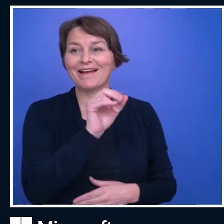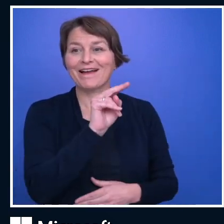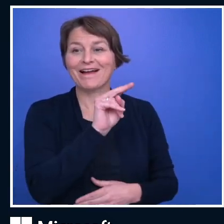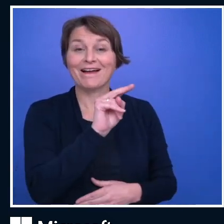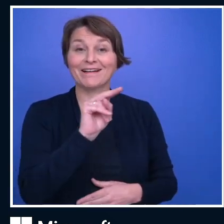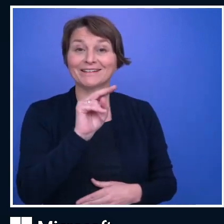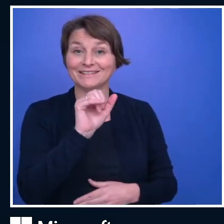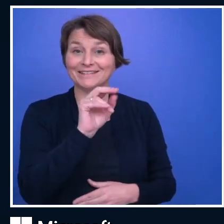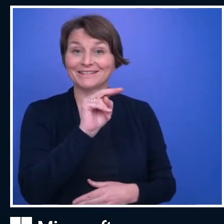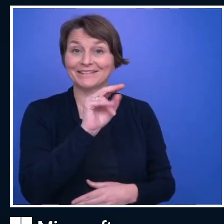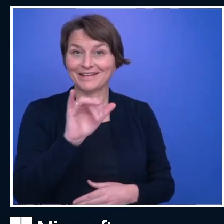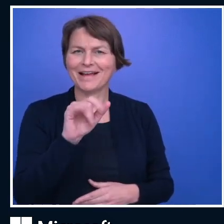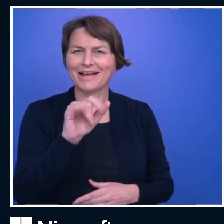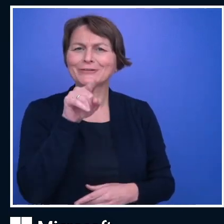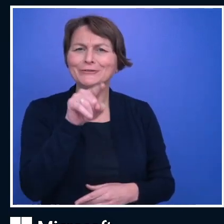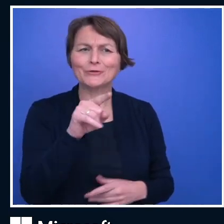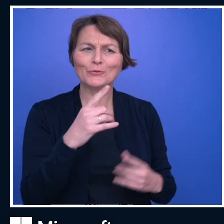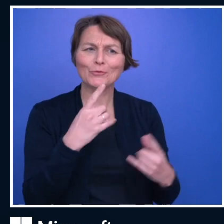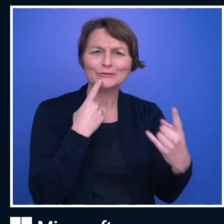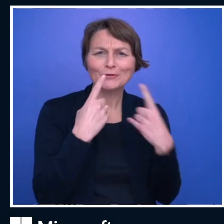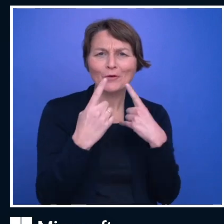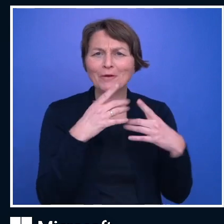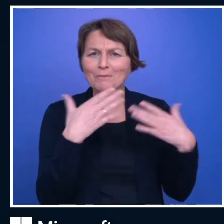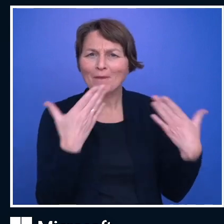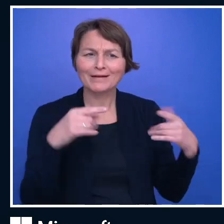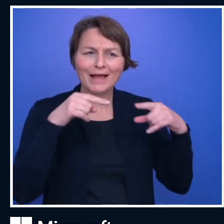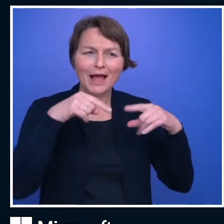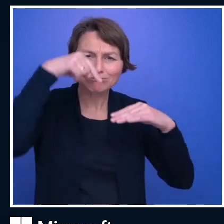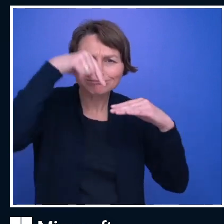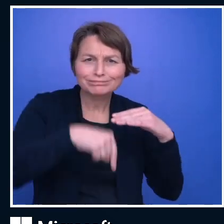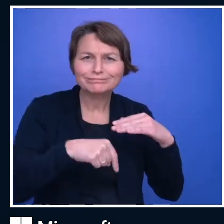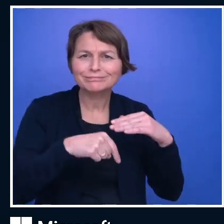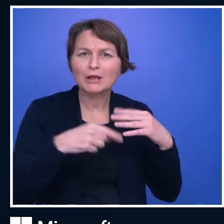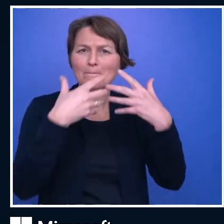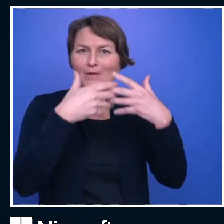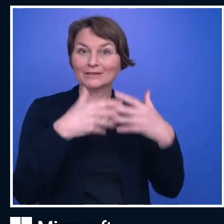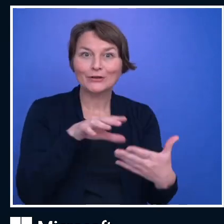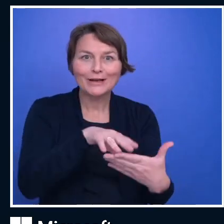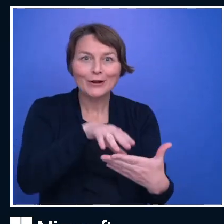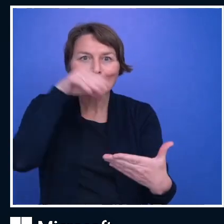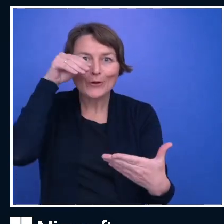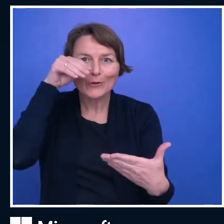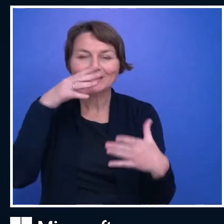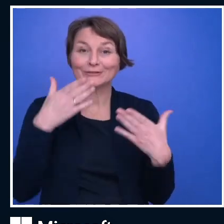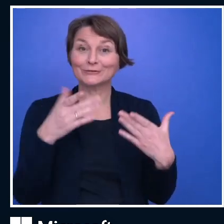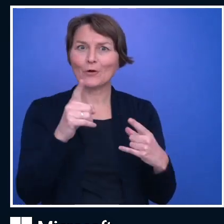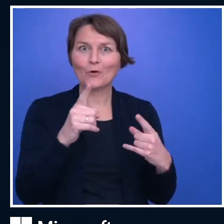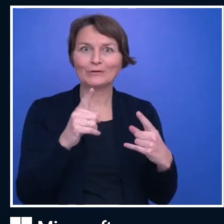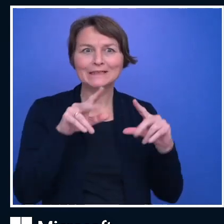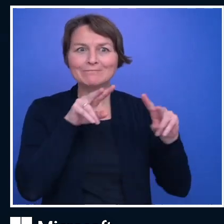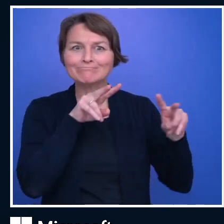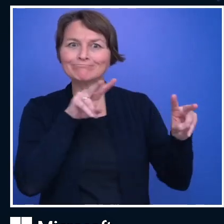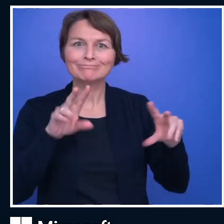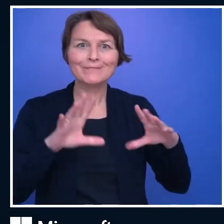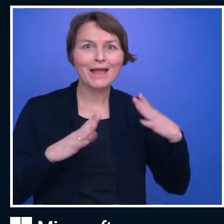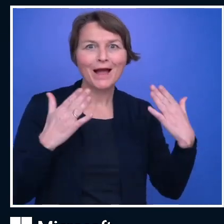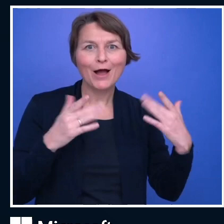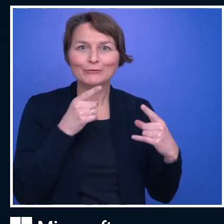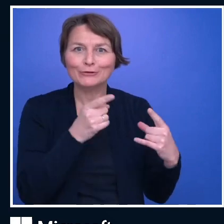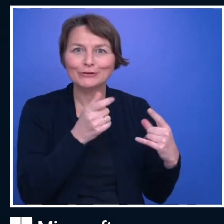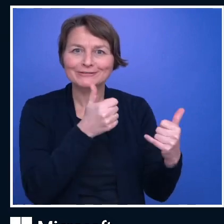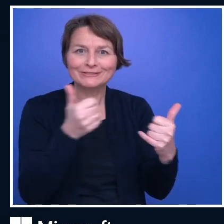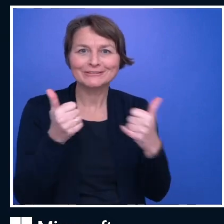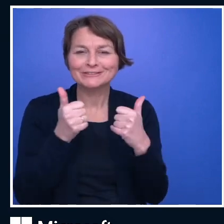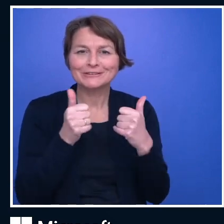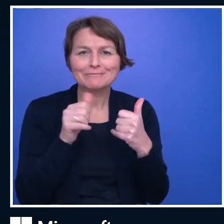bit about the introduction to machine learning and an overview of popular algorithms. We are bang on time, so I don't want to take any more of your